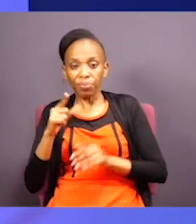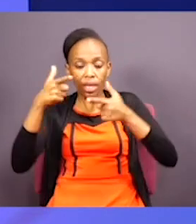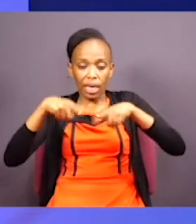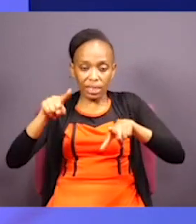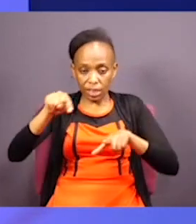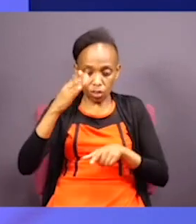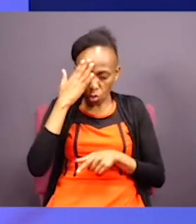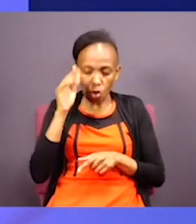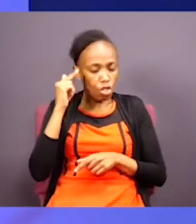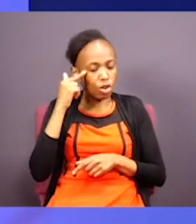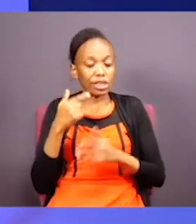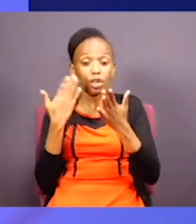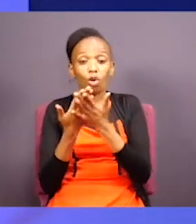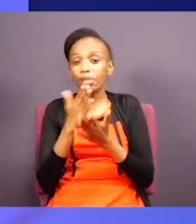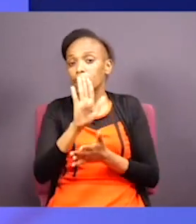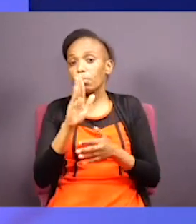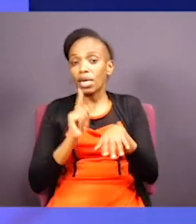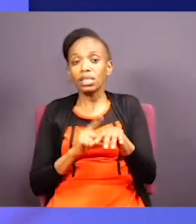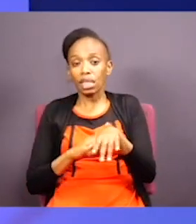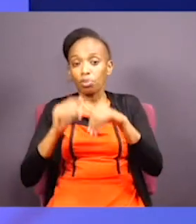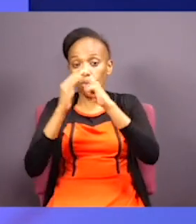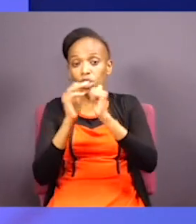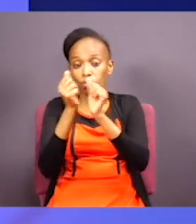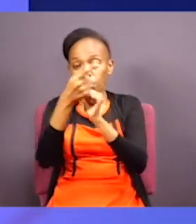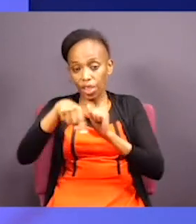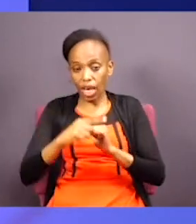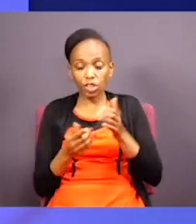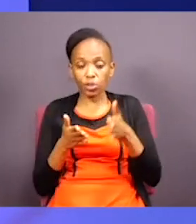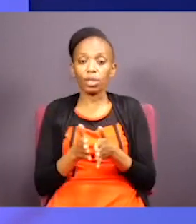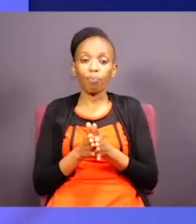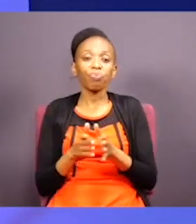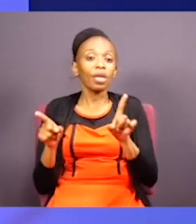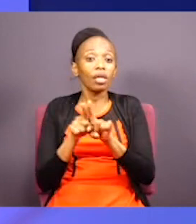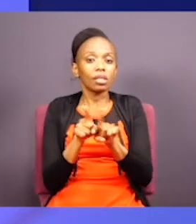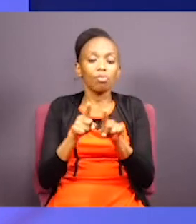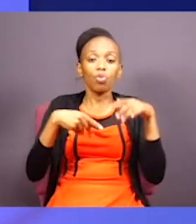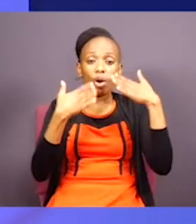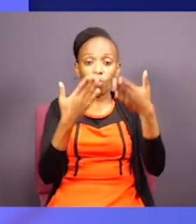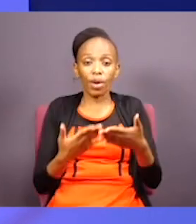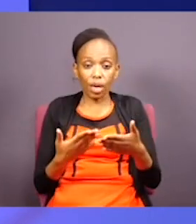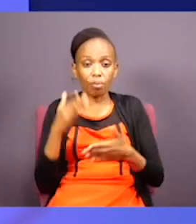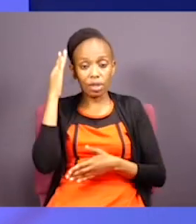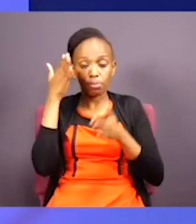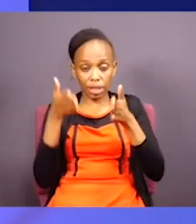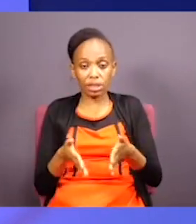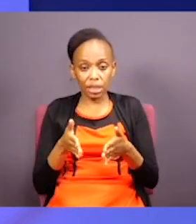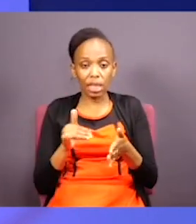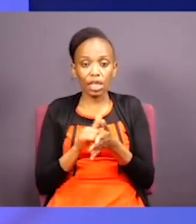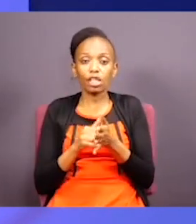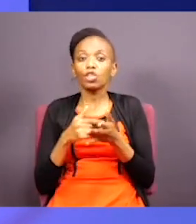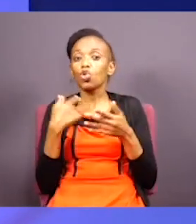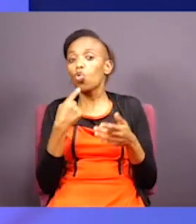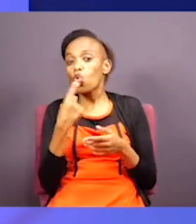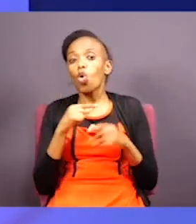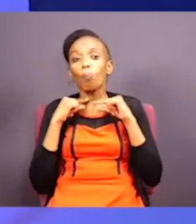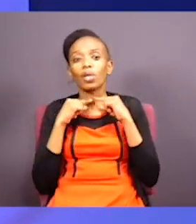thoughts and comments as we worship with us today. We are also welcoming our speaker today, that is Reverend Ken